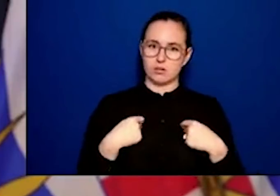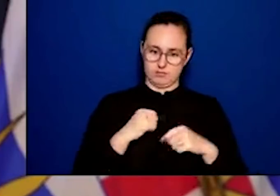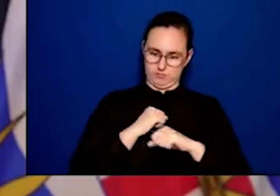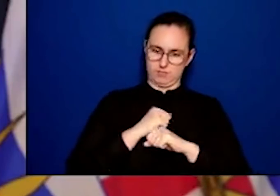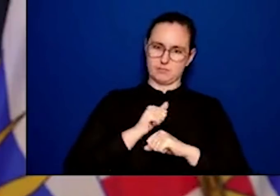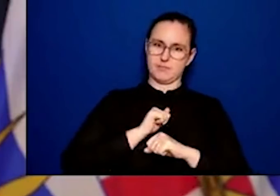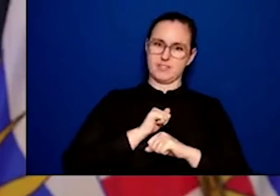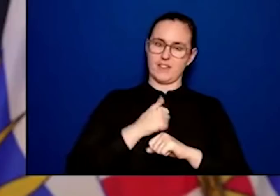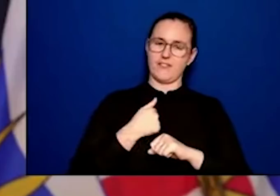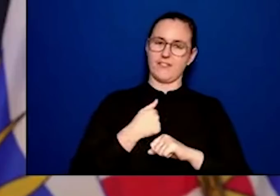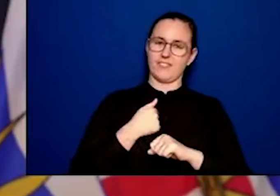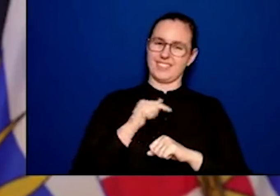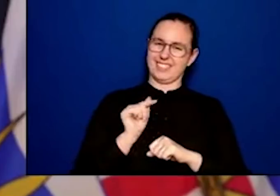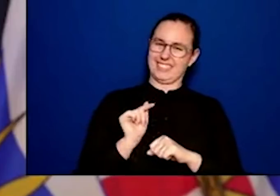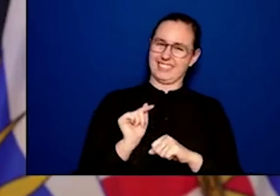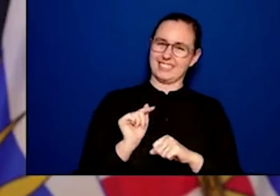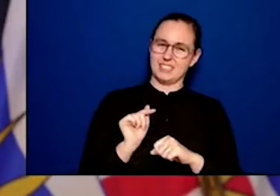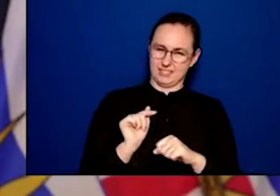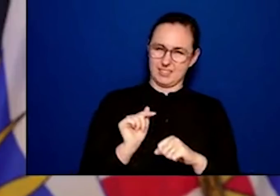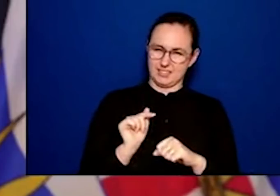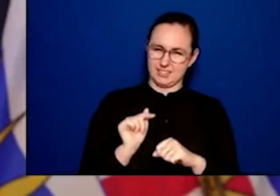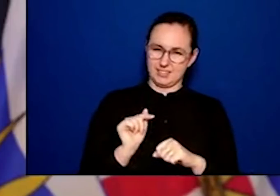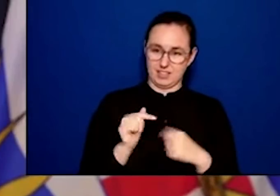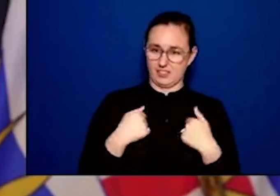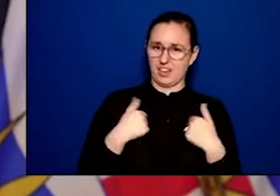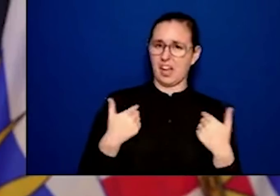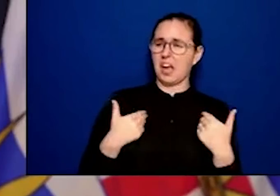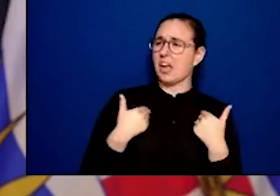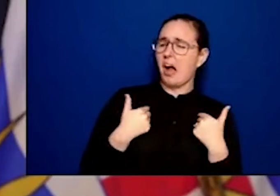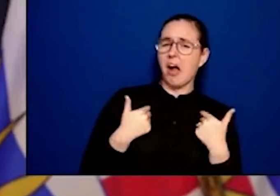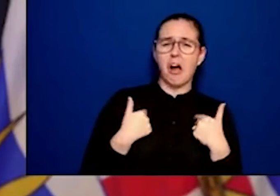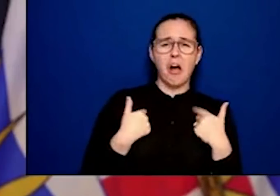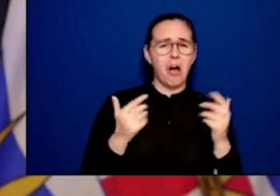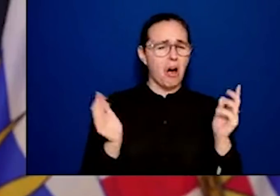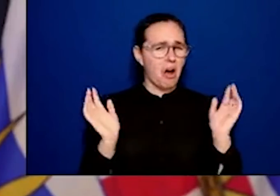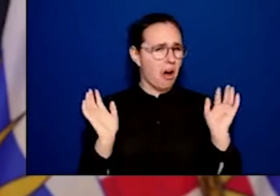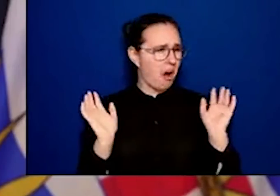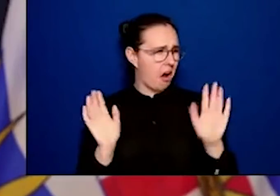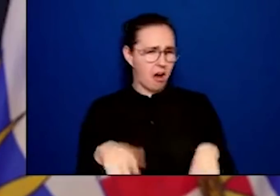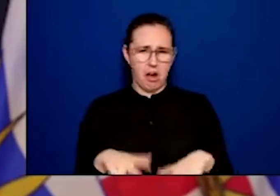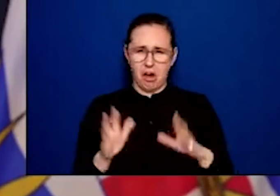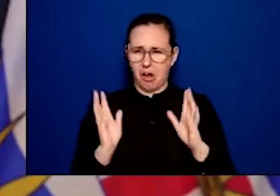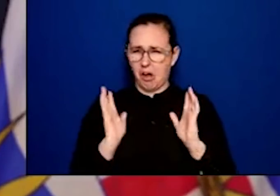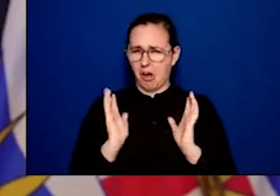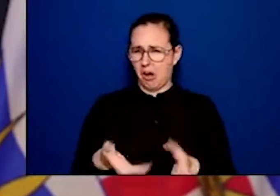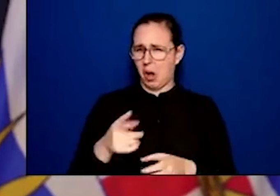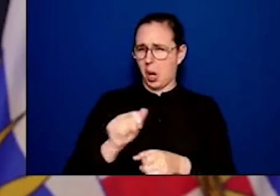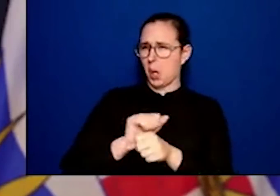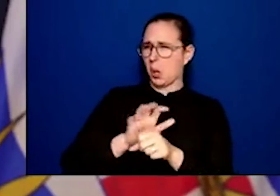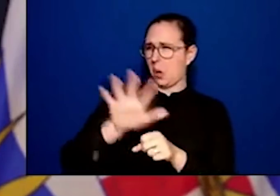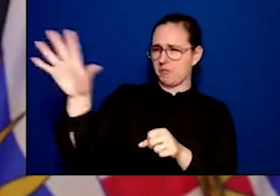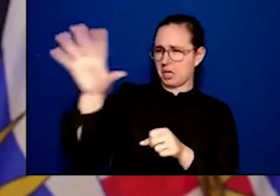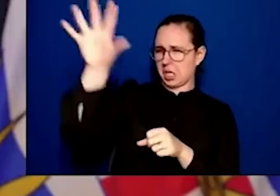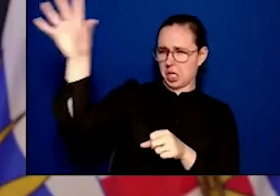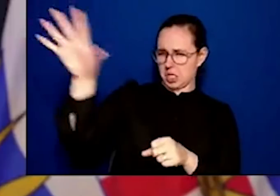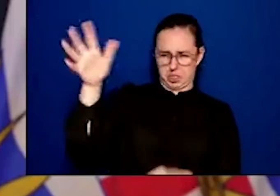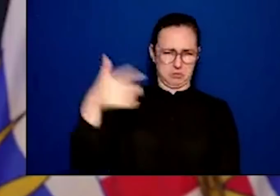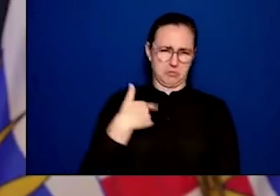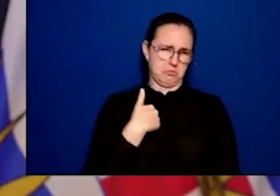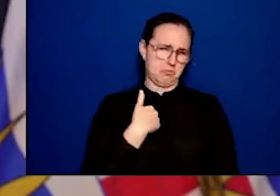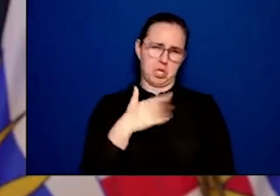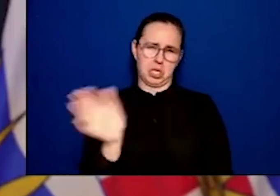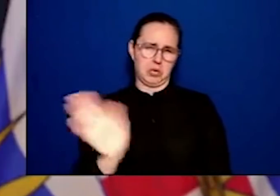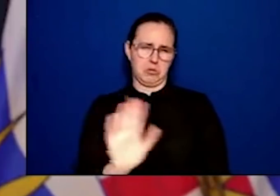been infected with the virus that was circulating even a few months to a year ago. This strain is causing more